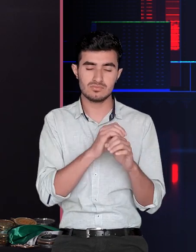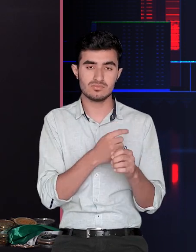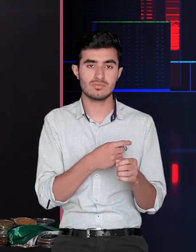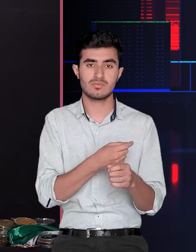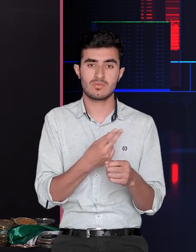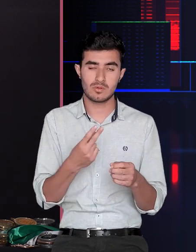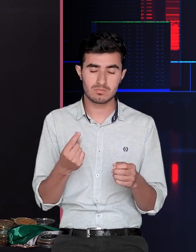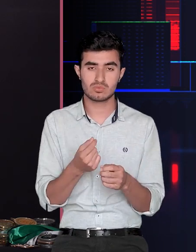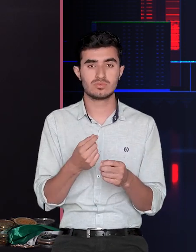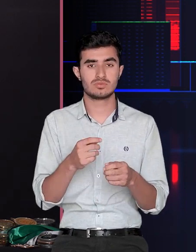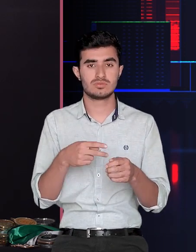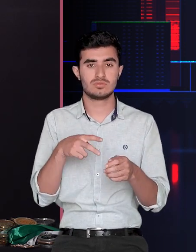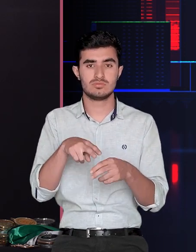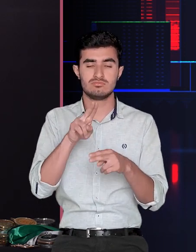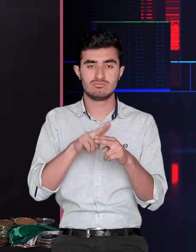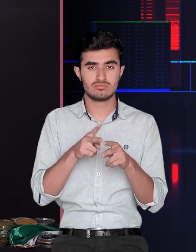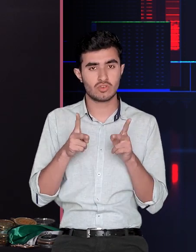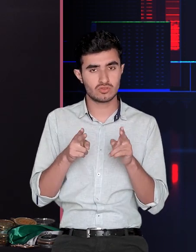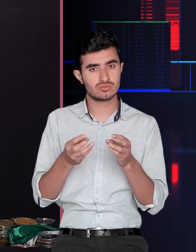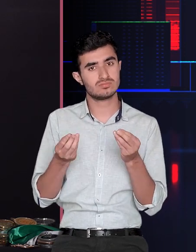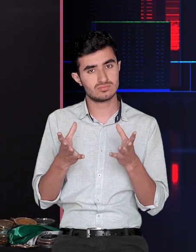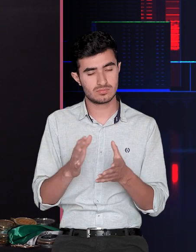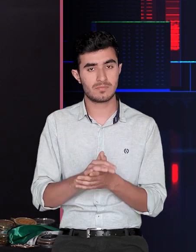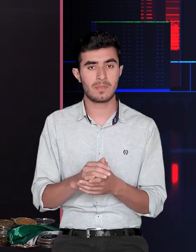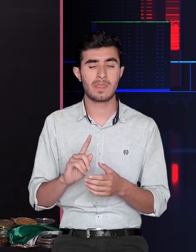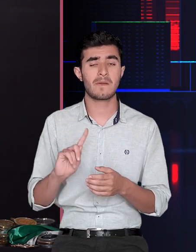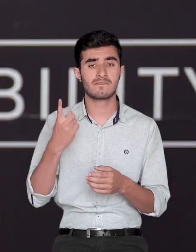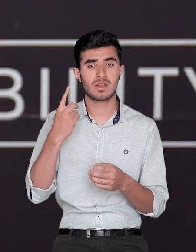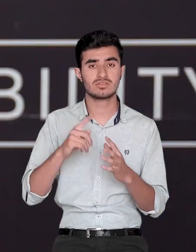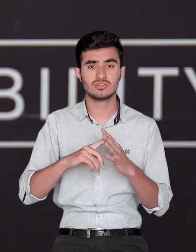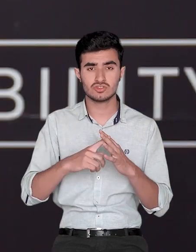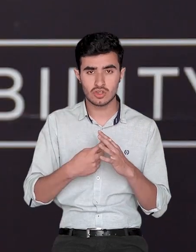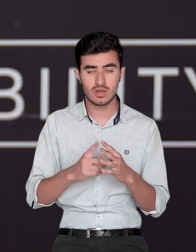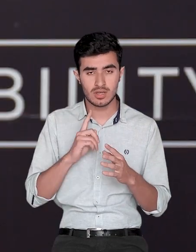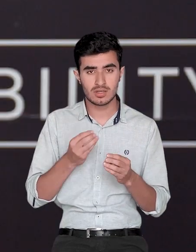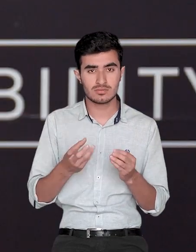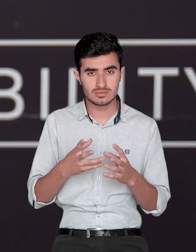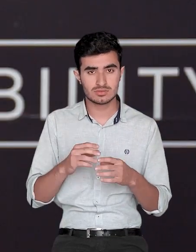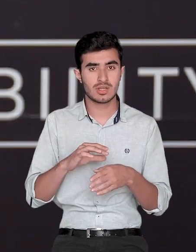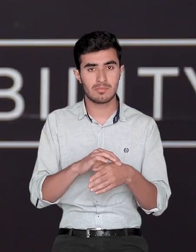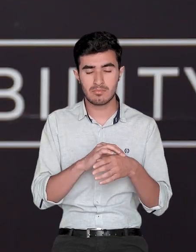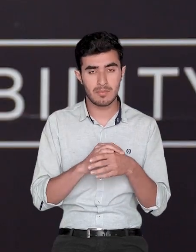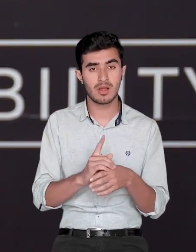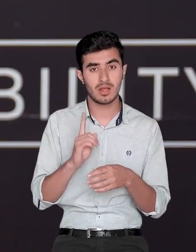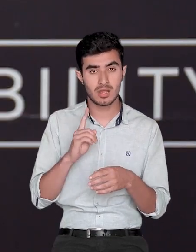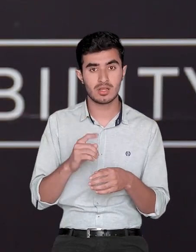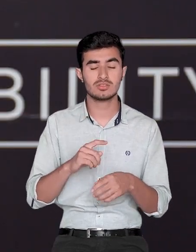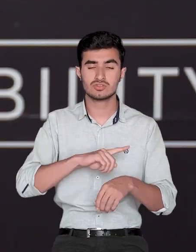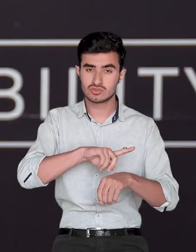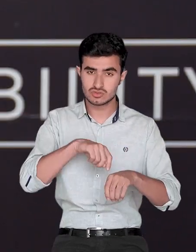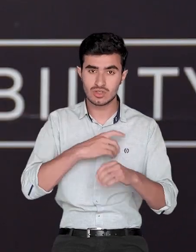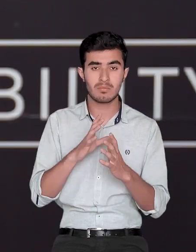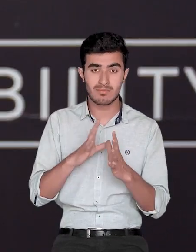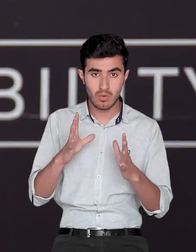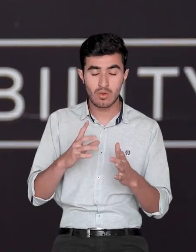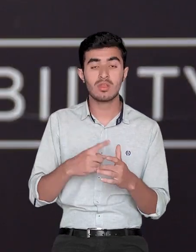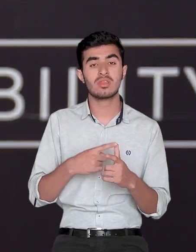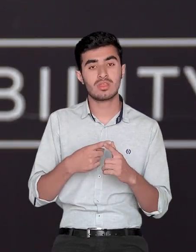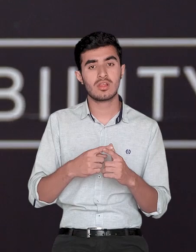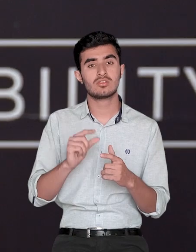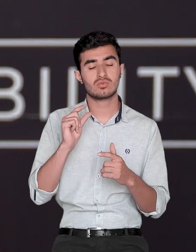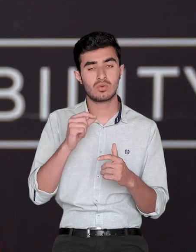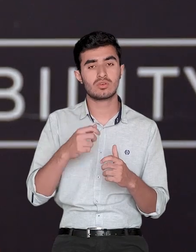Dr. Samaya, and then I was diagnosed and put on the path to right treatment. The initial stages where I wasn't able to be diagnosed